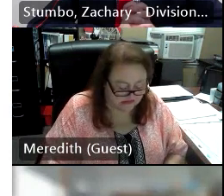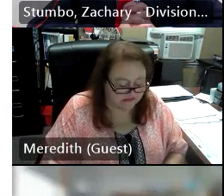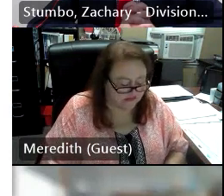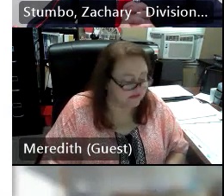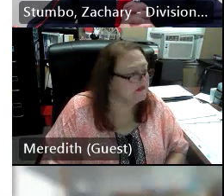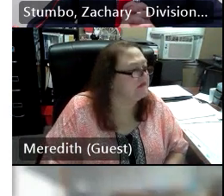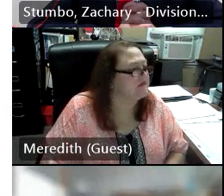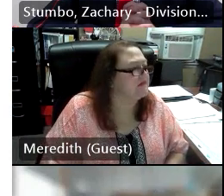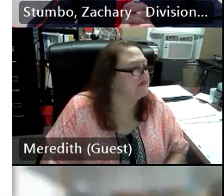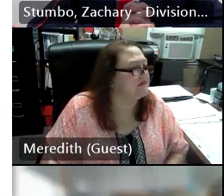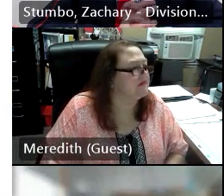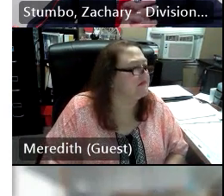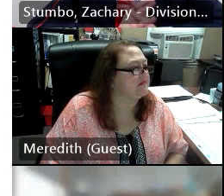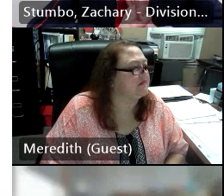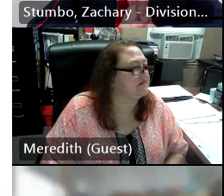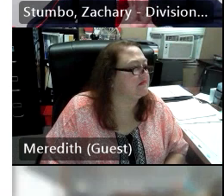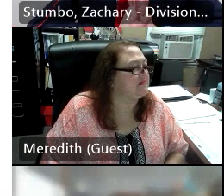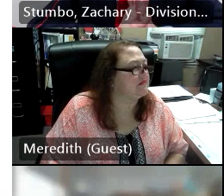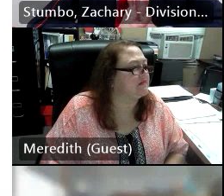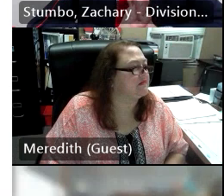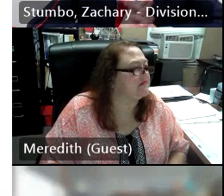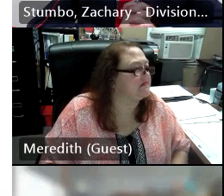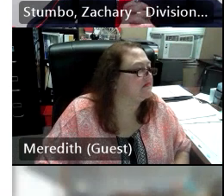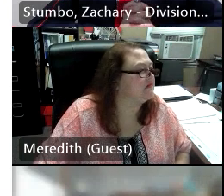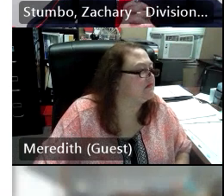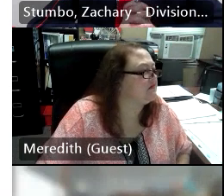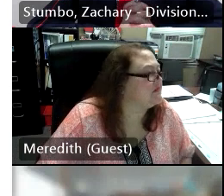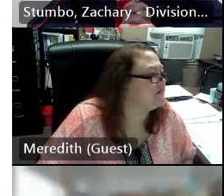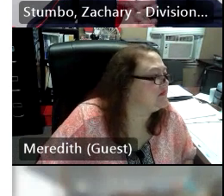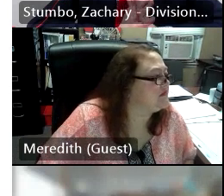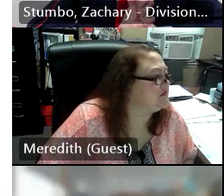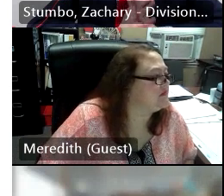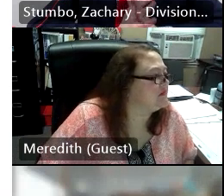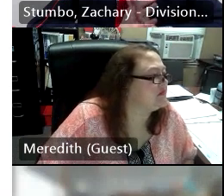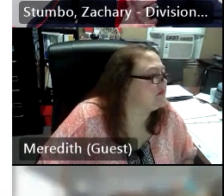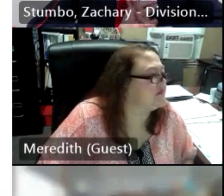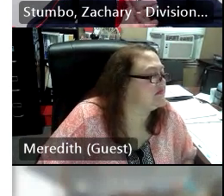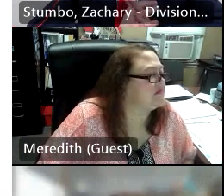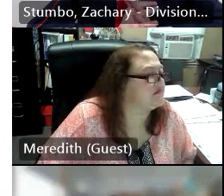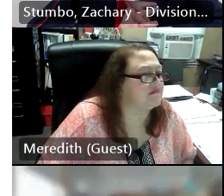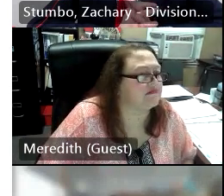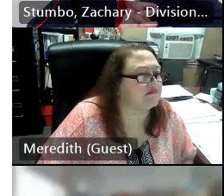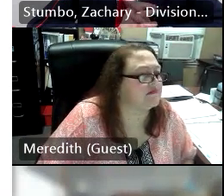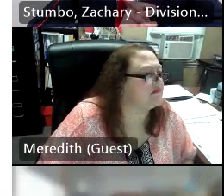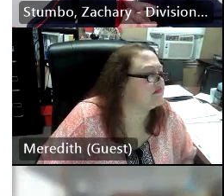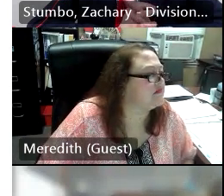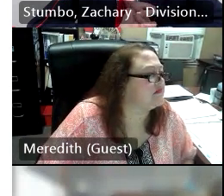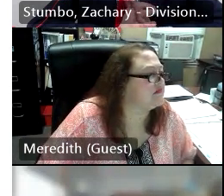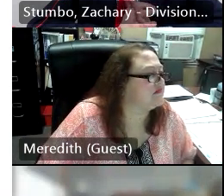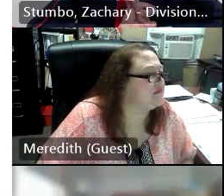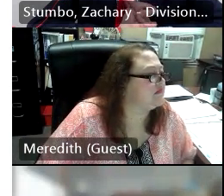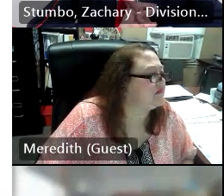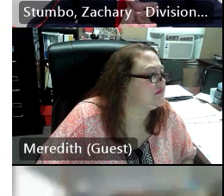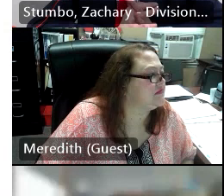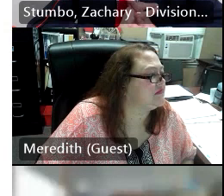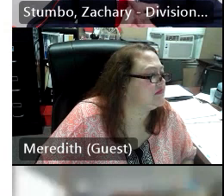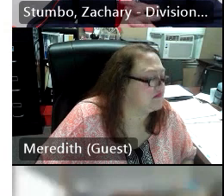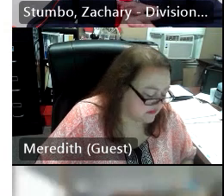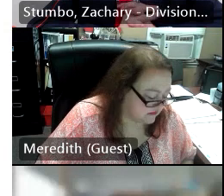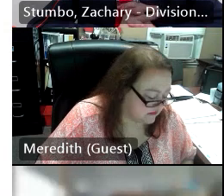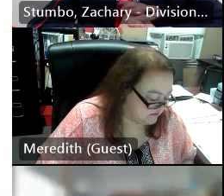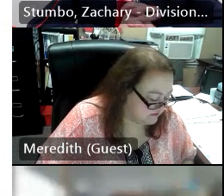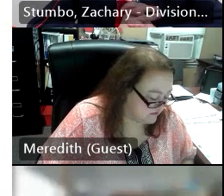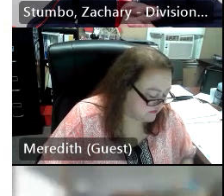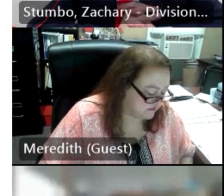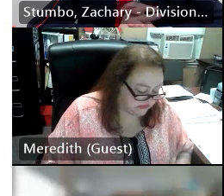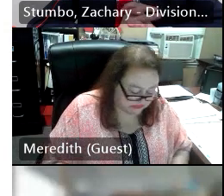at a shelter that's near the school. They're able to have the items delivered to the shelter or to a school staff member who can then get them to the students. But so that's one